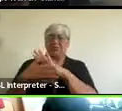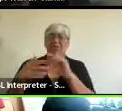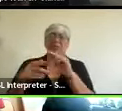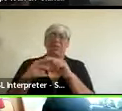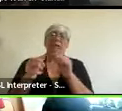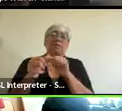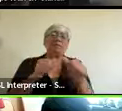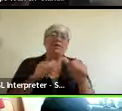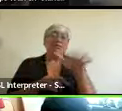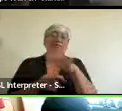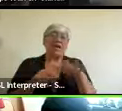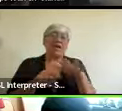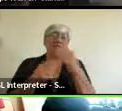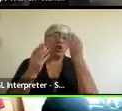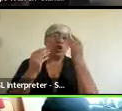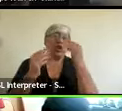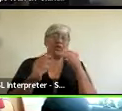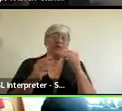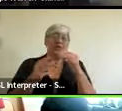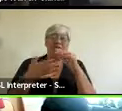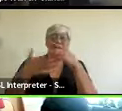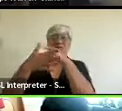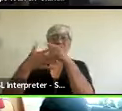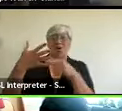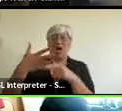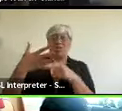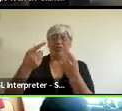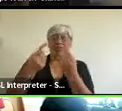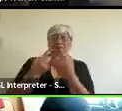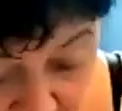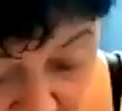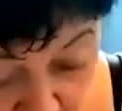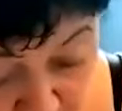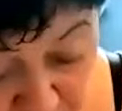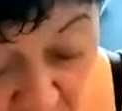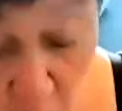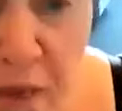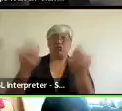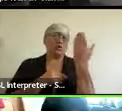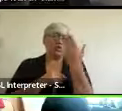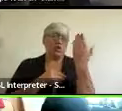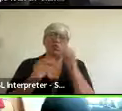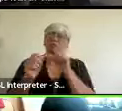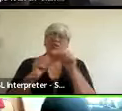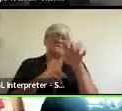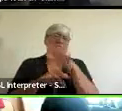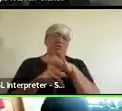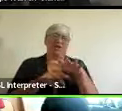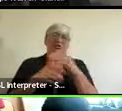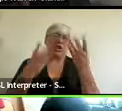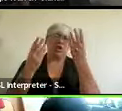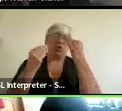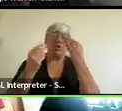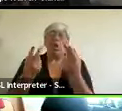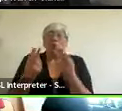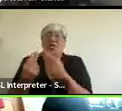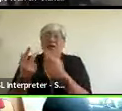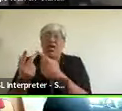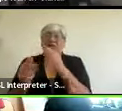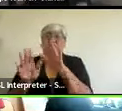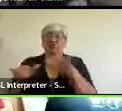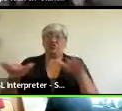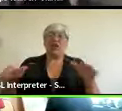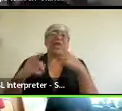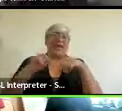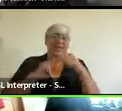to learn the 5 key competencies is in a school setting with other children and teachers,